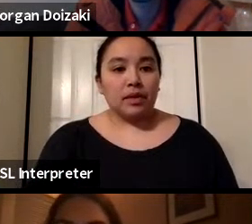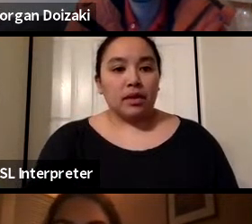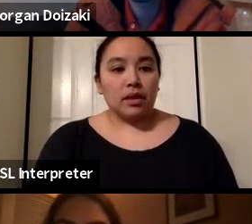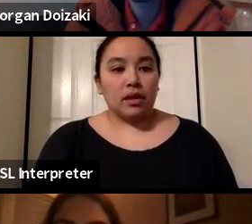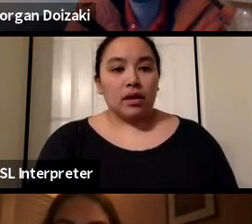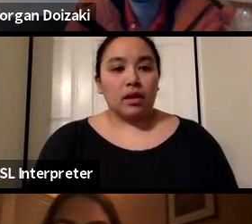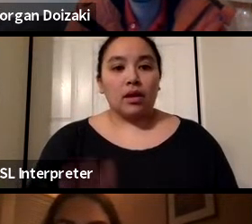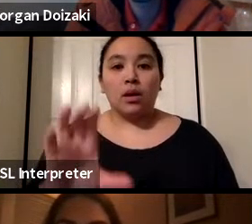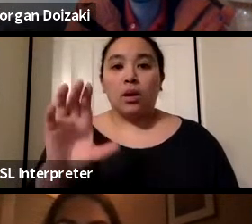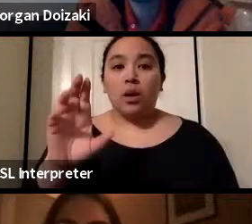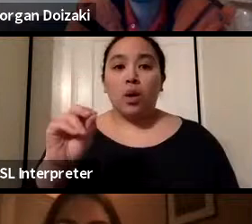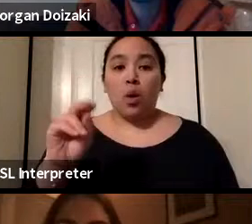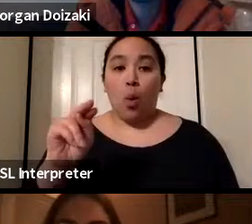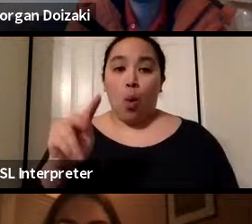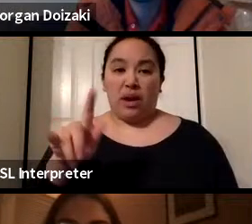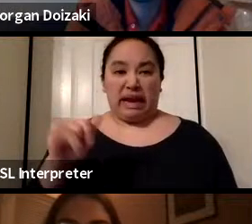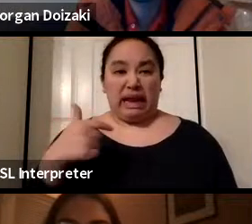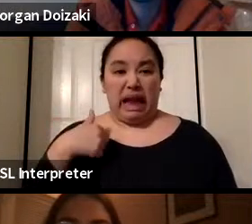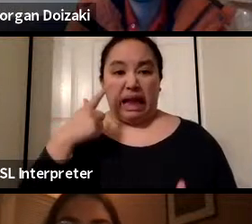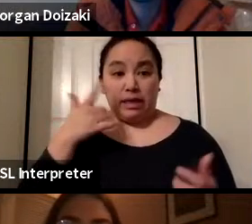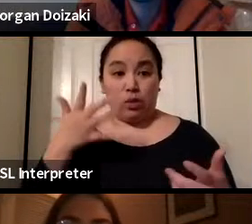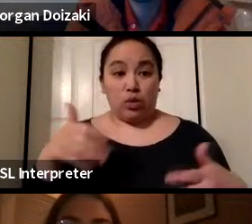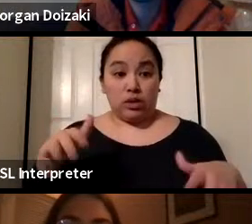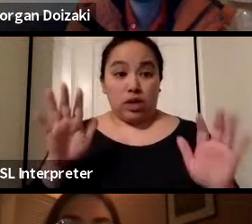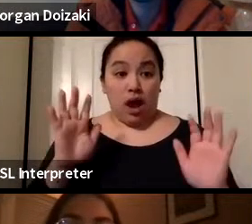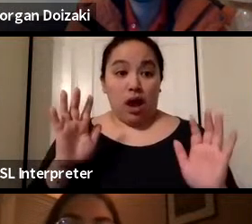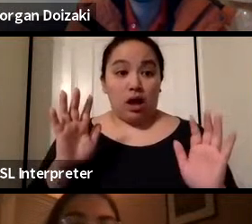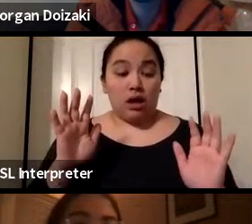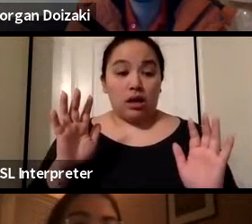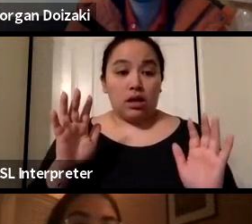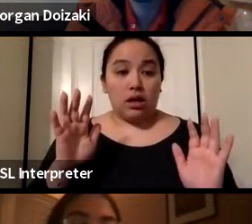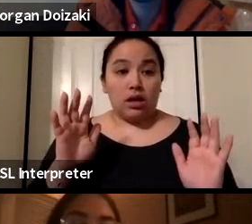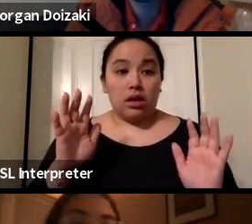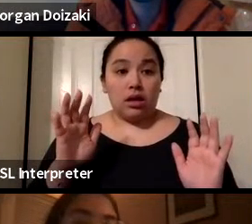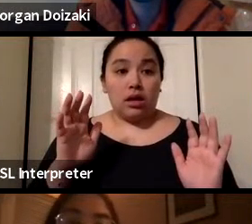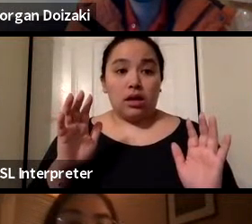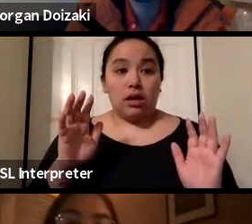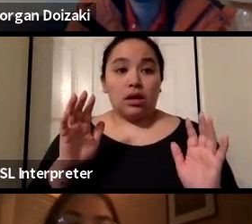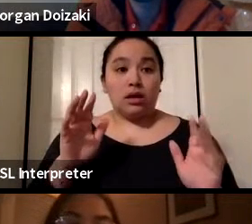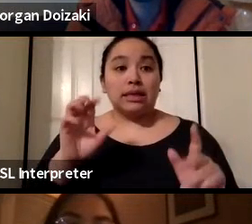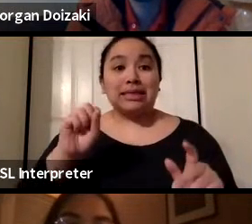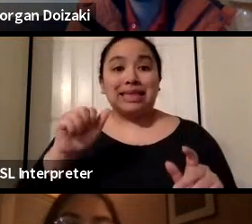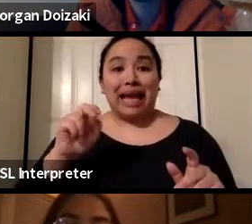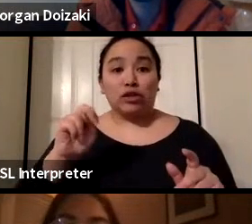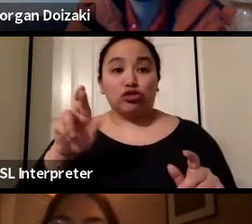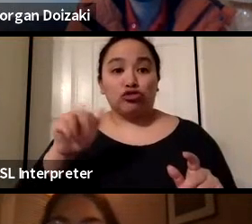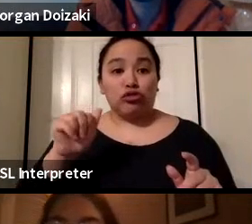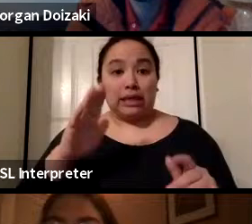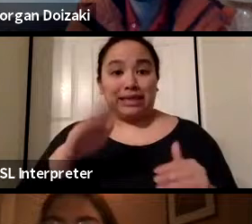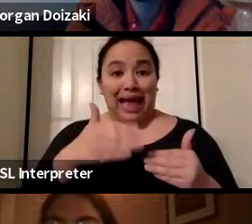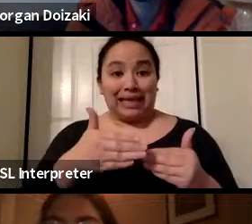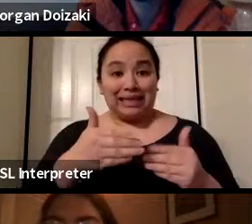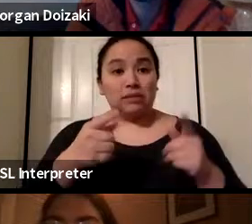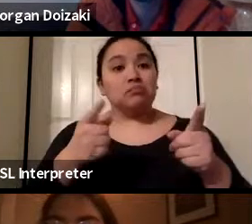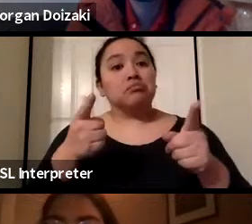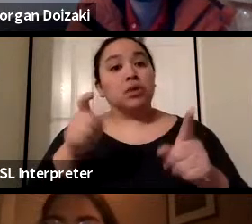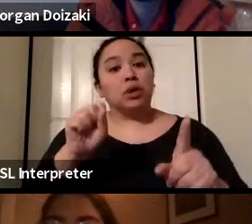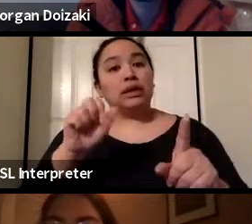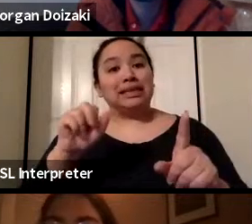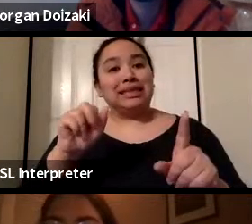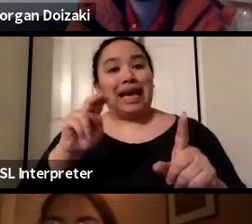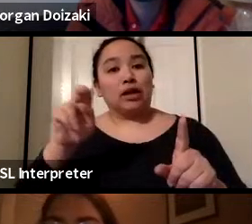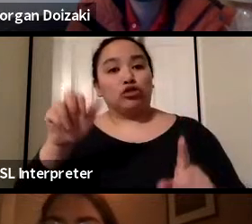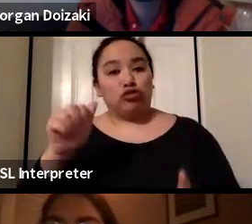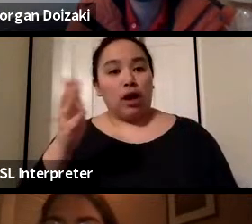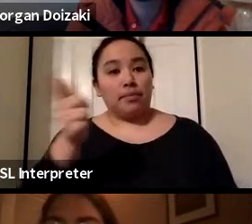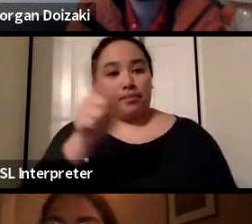I think we're done with the question, unless Cato has something else. Sandra's next. We'll go to Sandra, and then we'll go to Ms. Curry